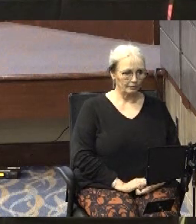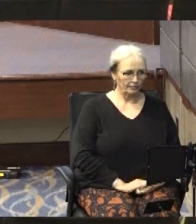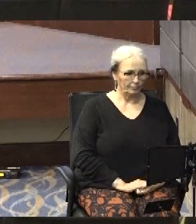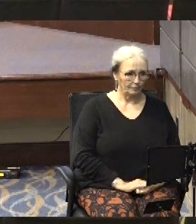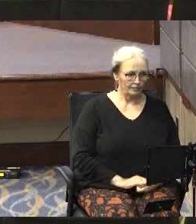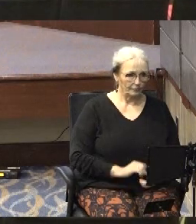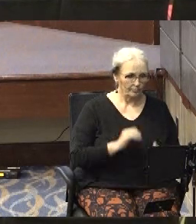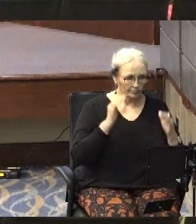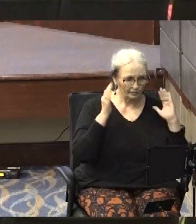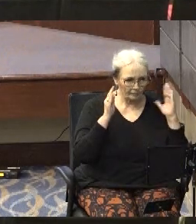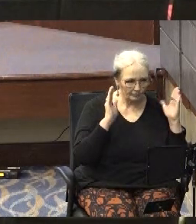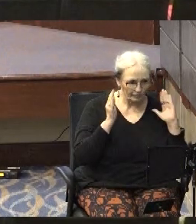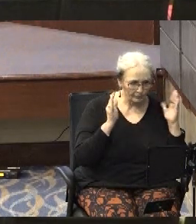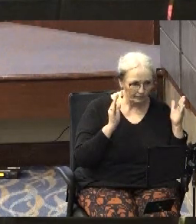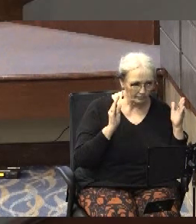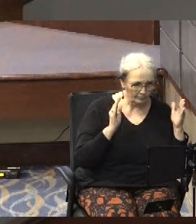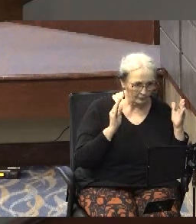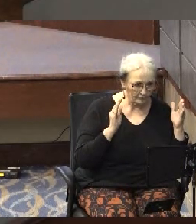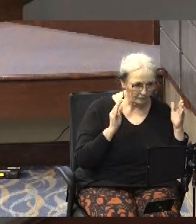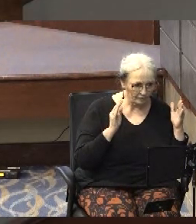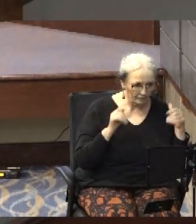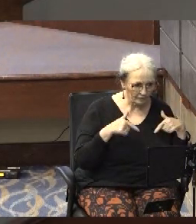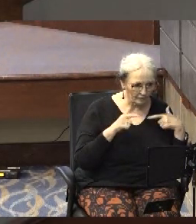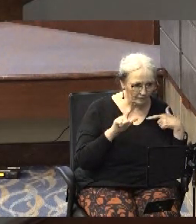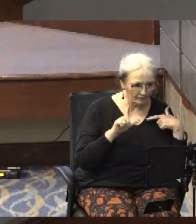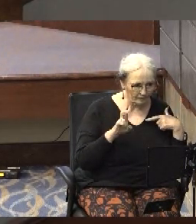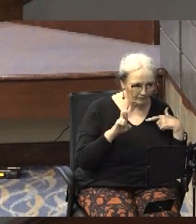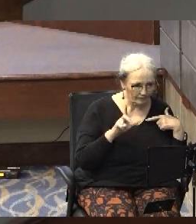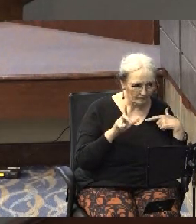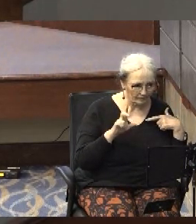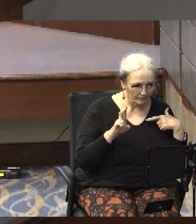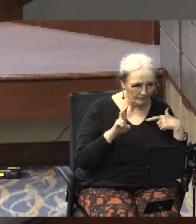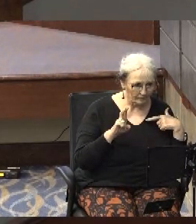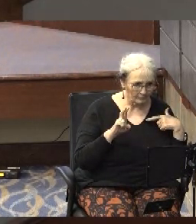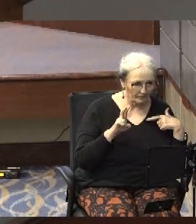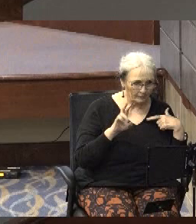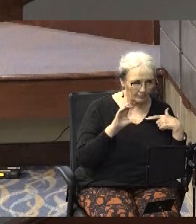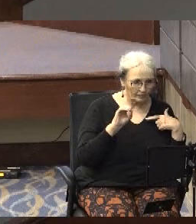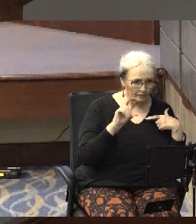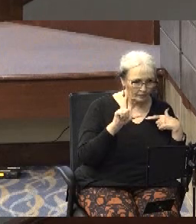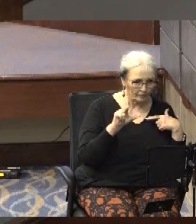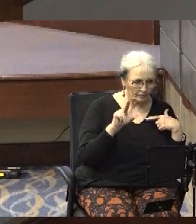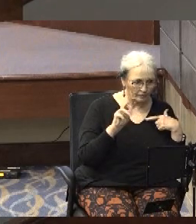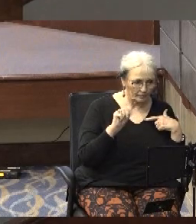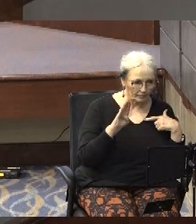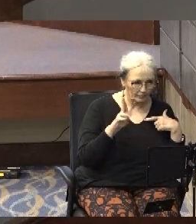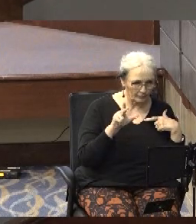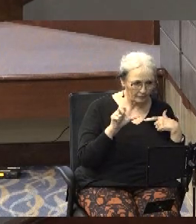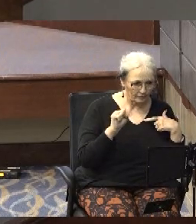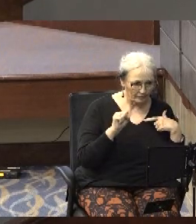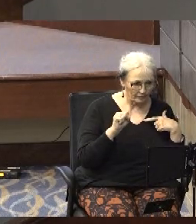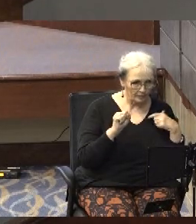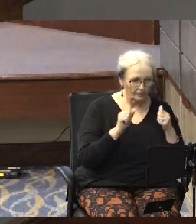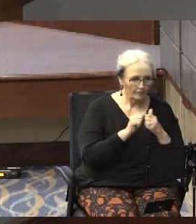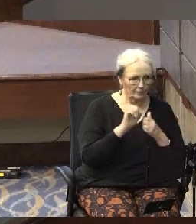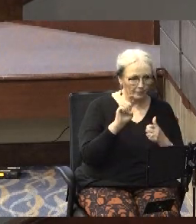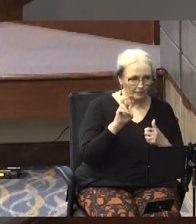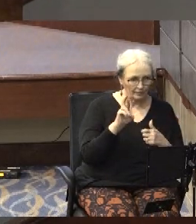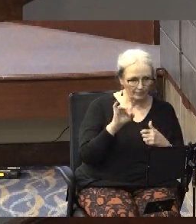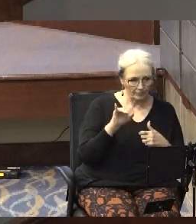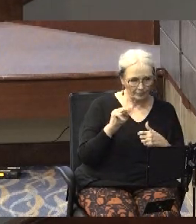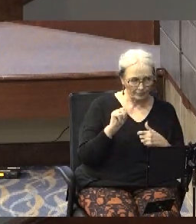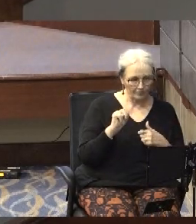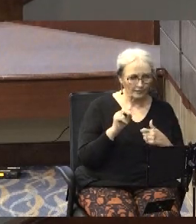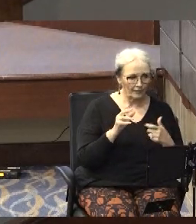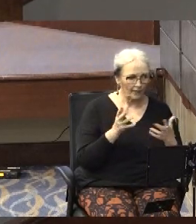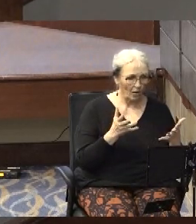Hello, I am Andrea Zimmerman, and I live at 2727 Columbus Avenue with Aaron.